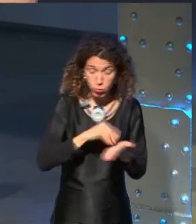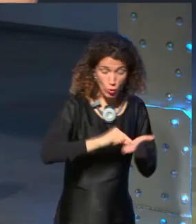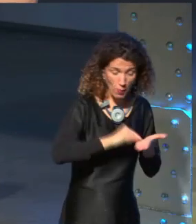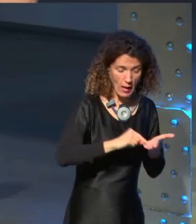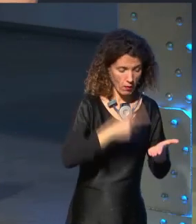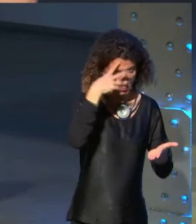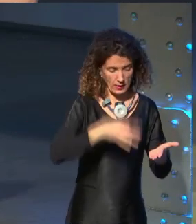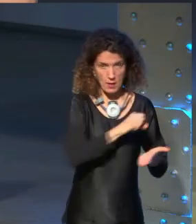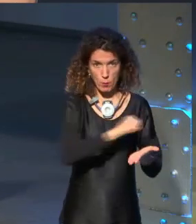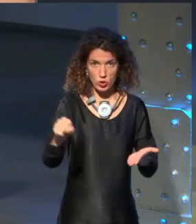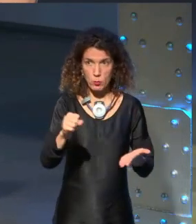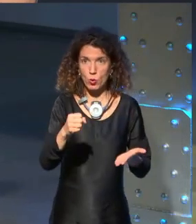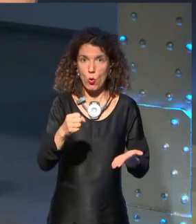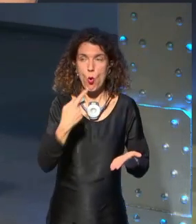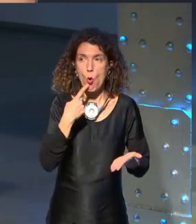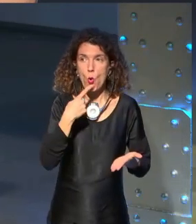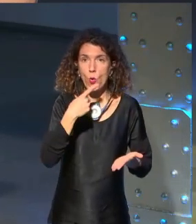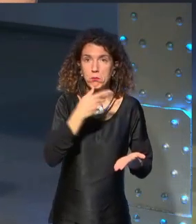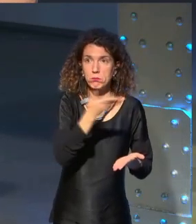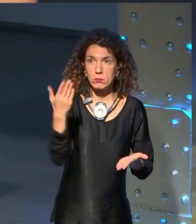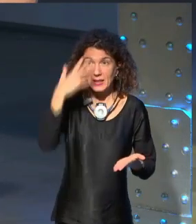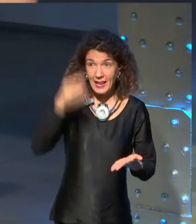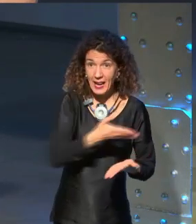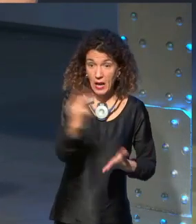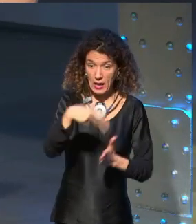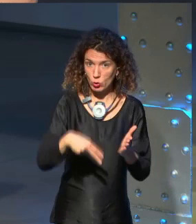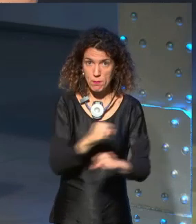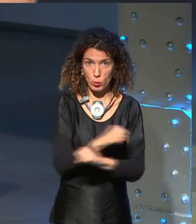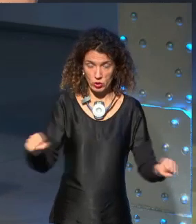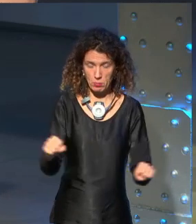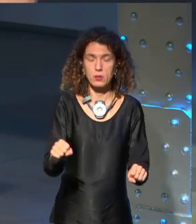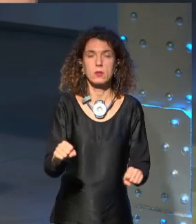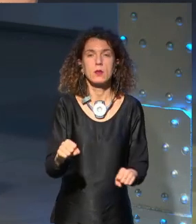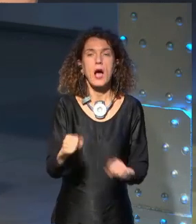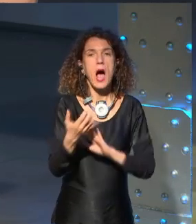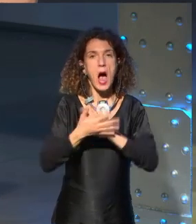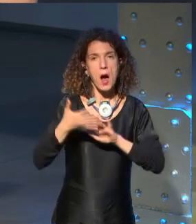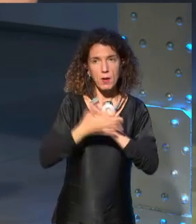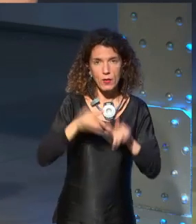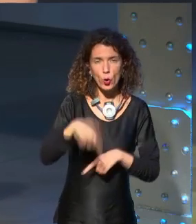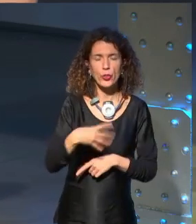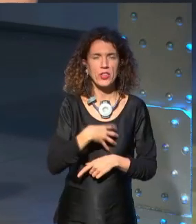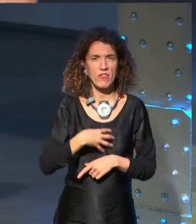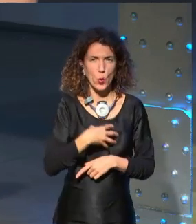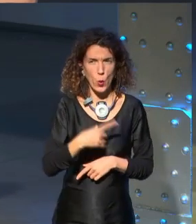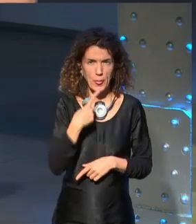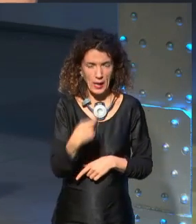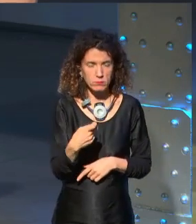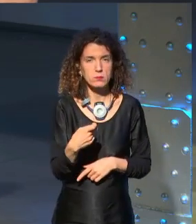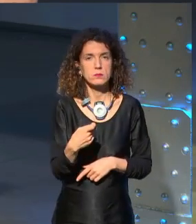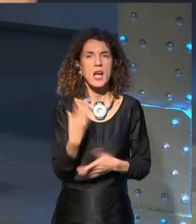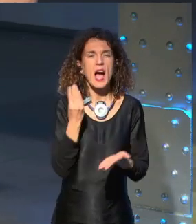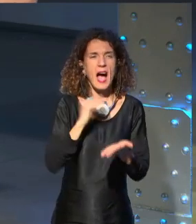real life, but if we were to put this in a chapter of a novel, people wouldn't believe it. Our readers wouldn't believe it. But